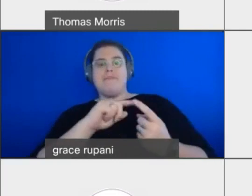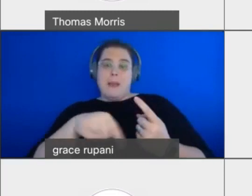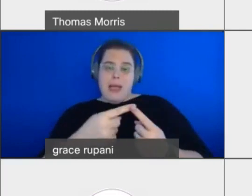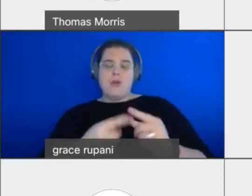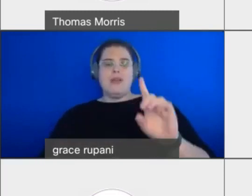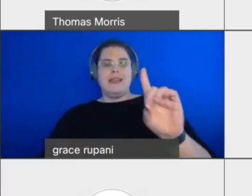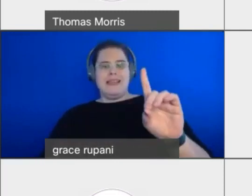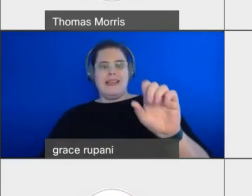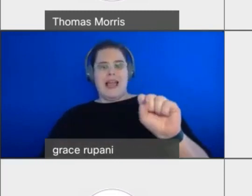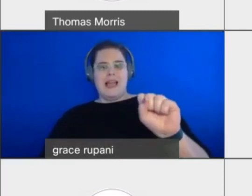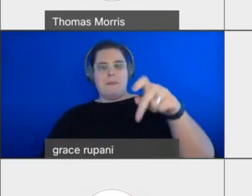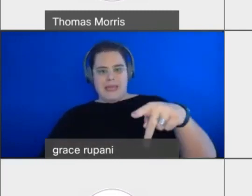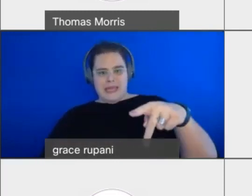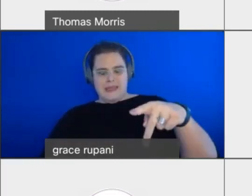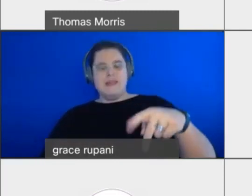wage issue.